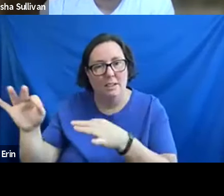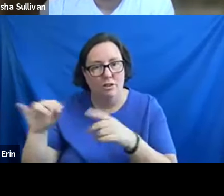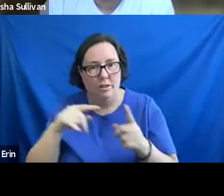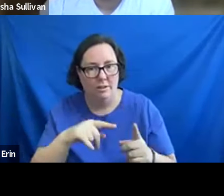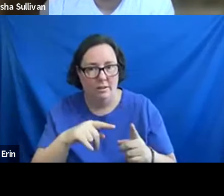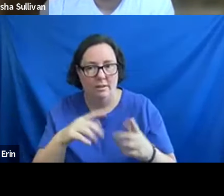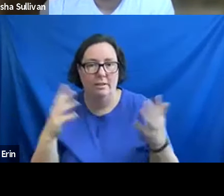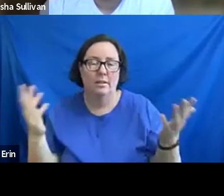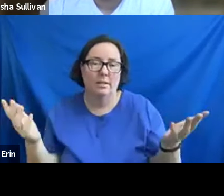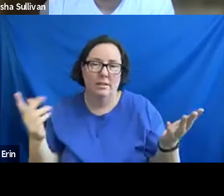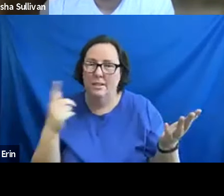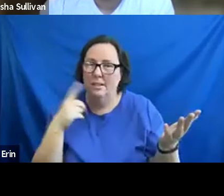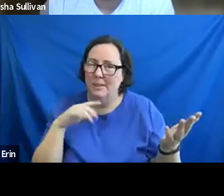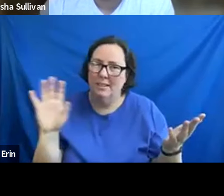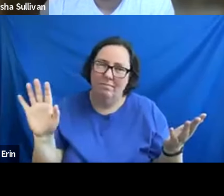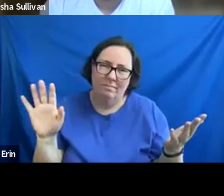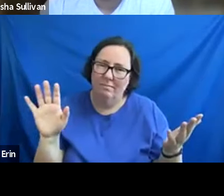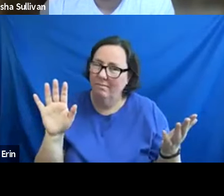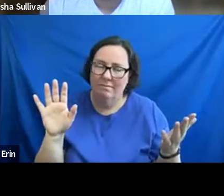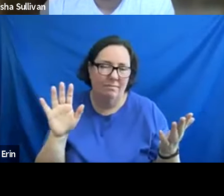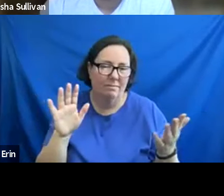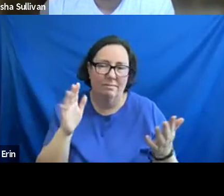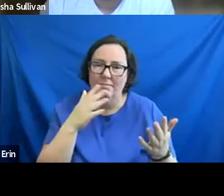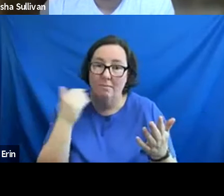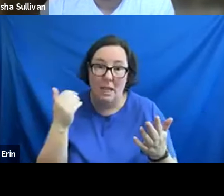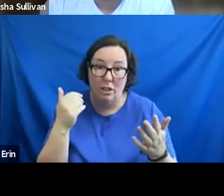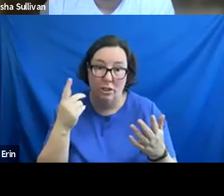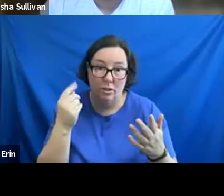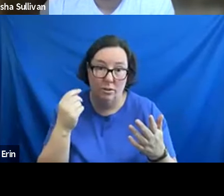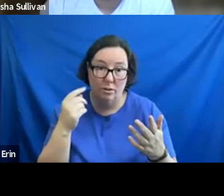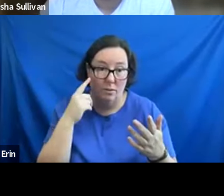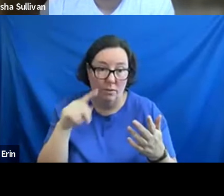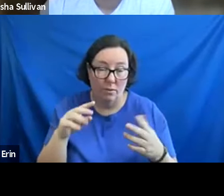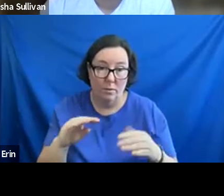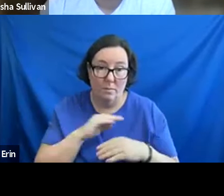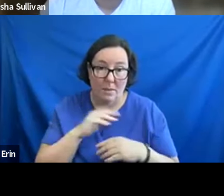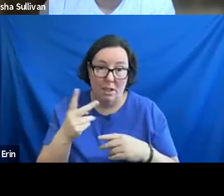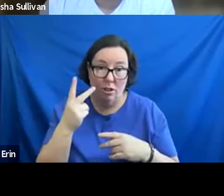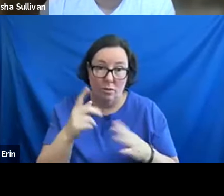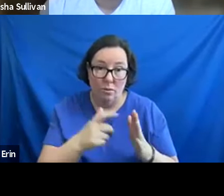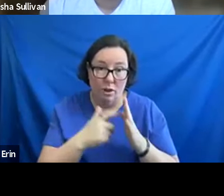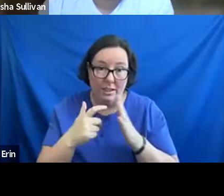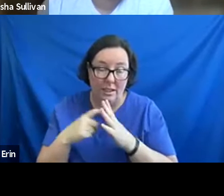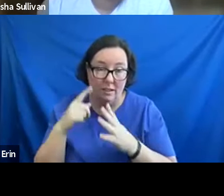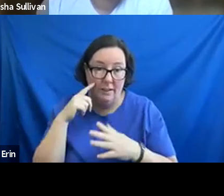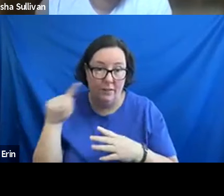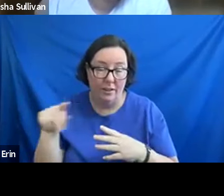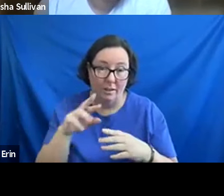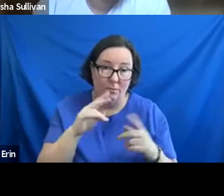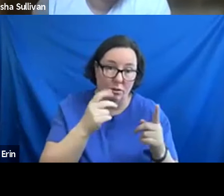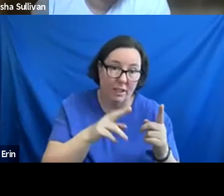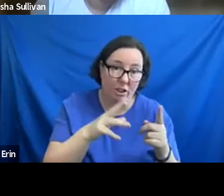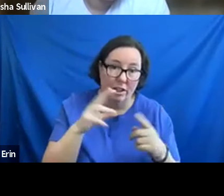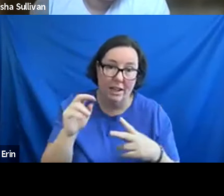We said that what would be best to meet your 2 criteria, right? Rigor